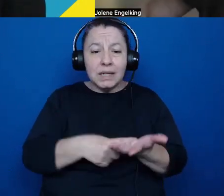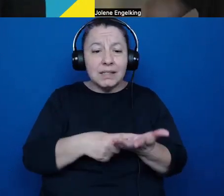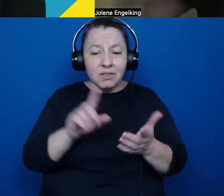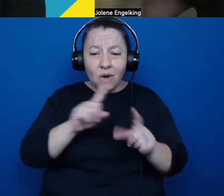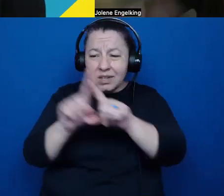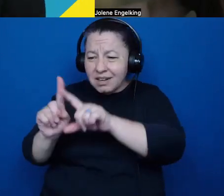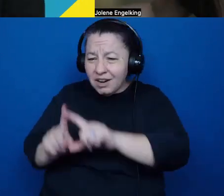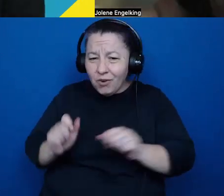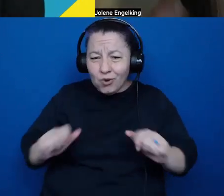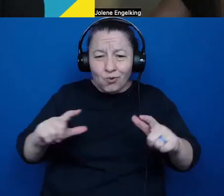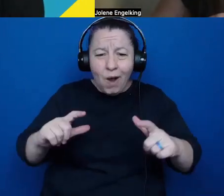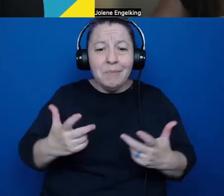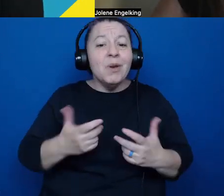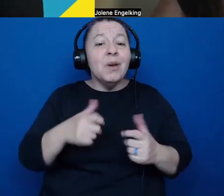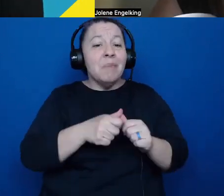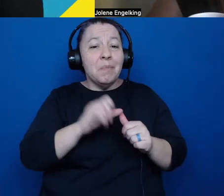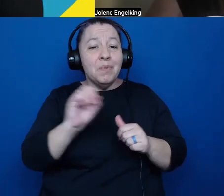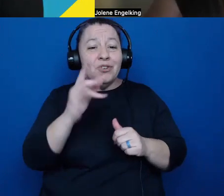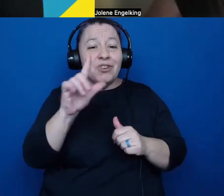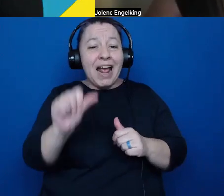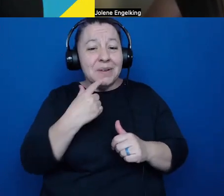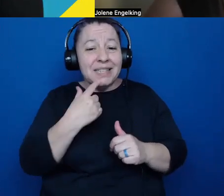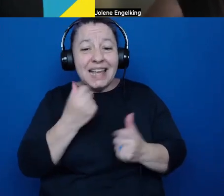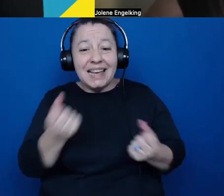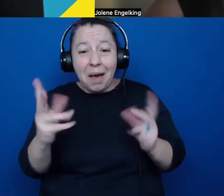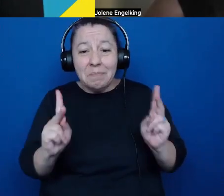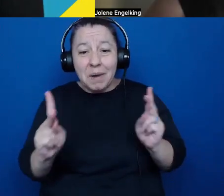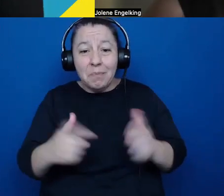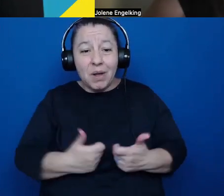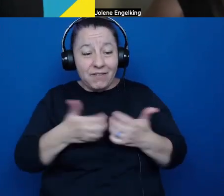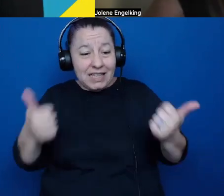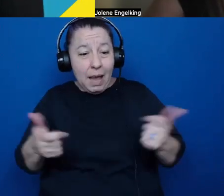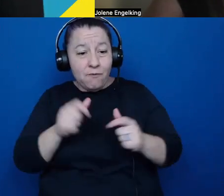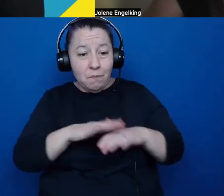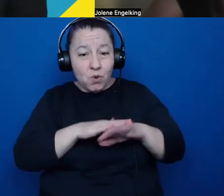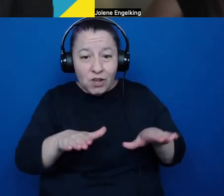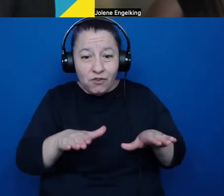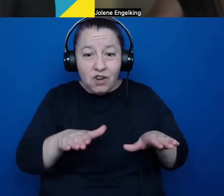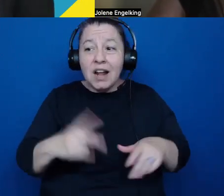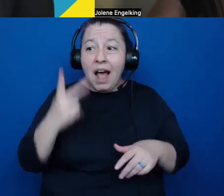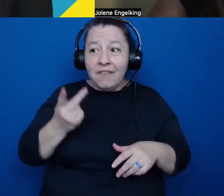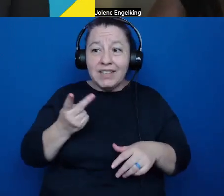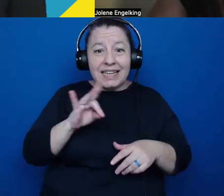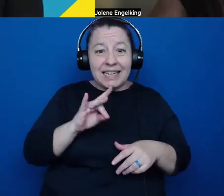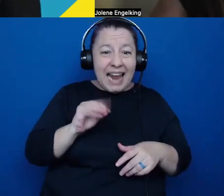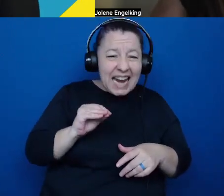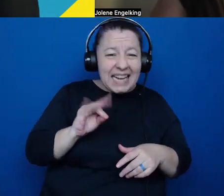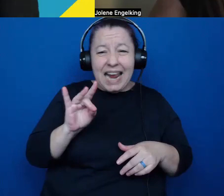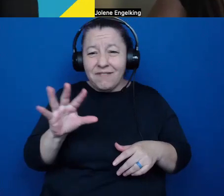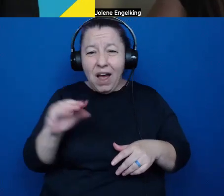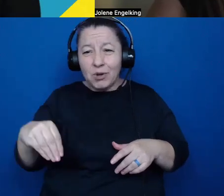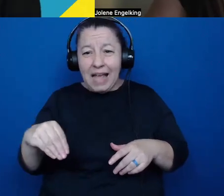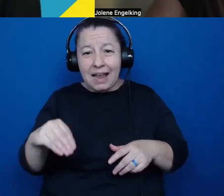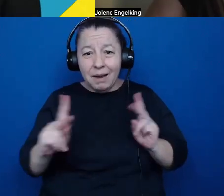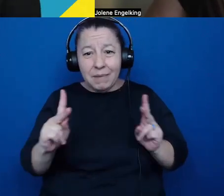talking about how many people have lived off reservation. I've seen anywhere between like 80-85% of folks live off of tribal